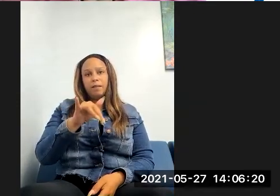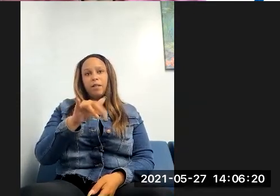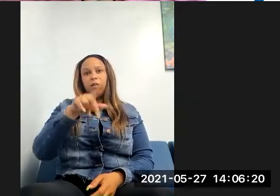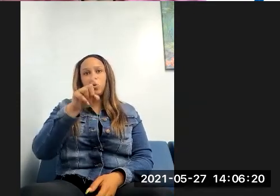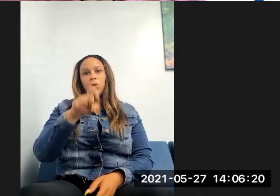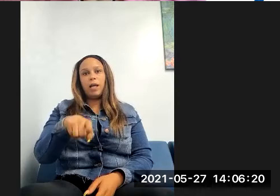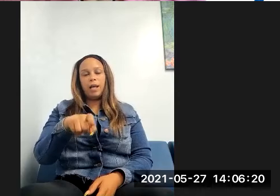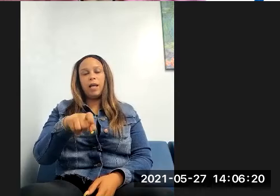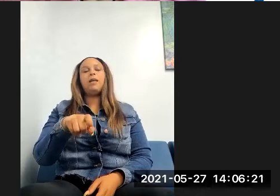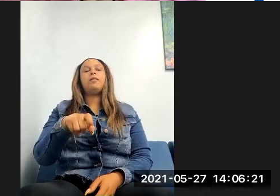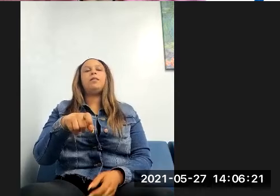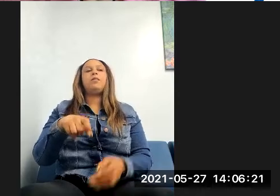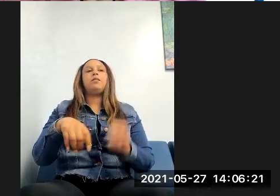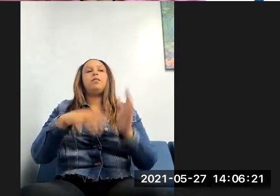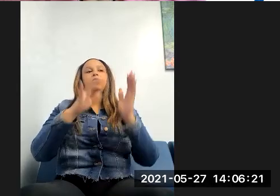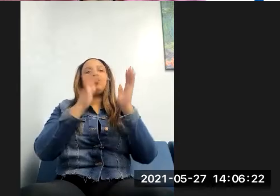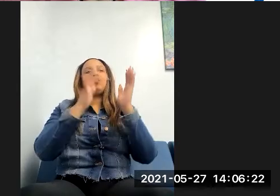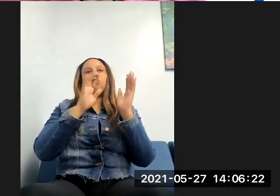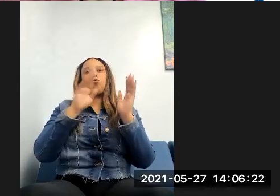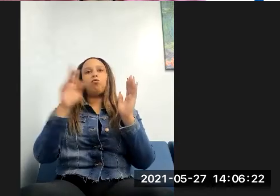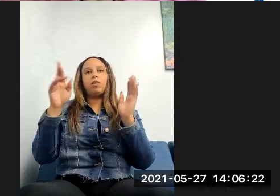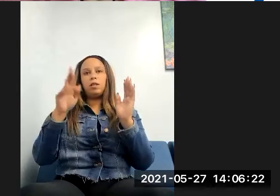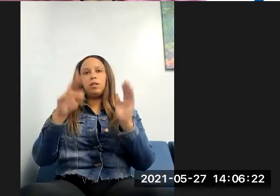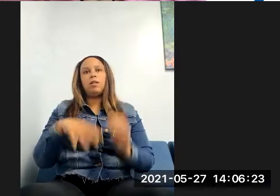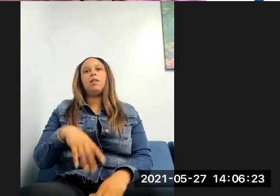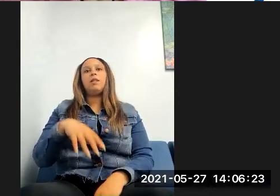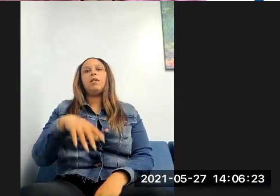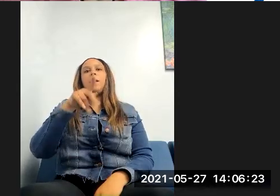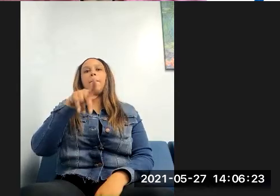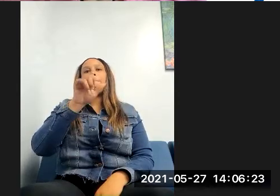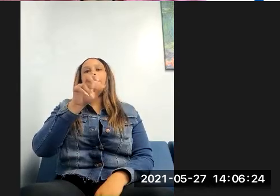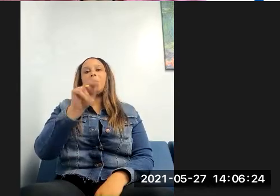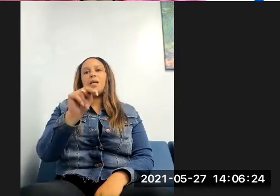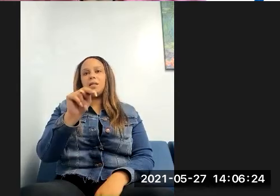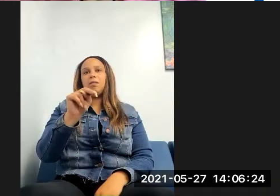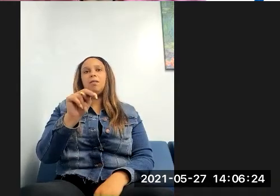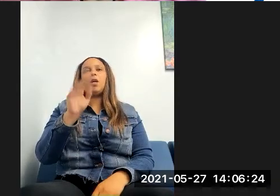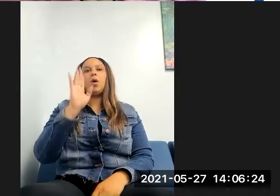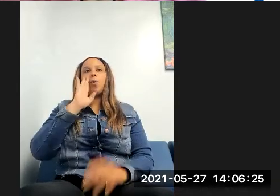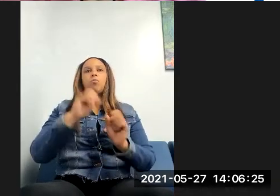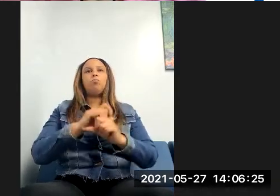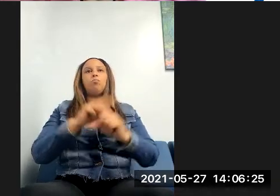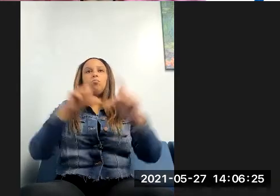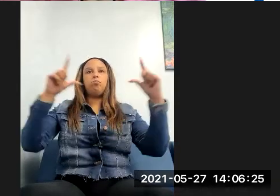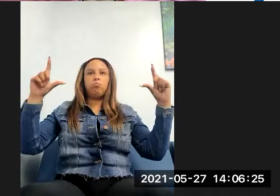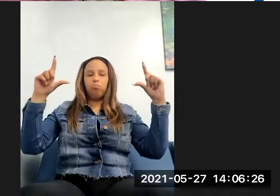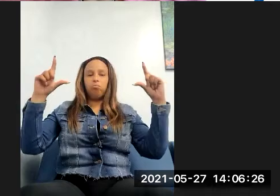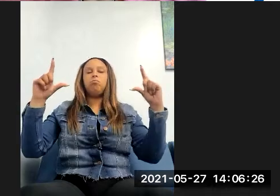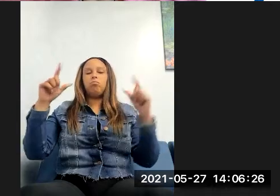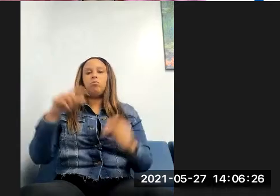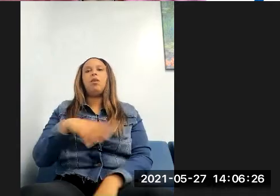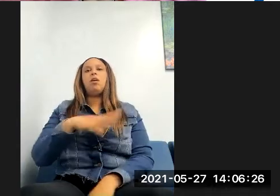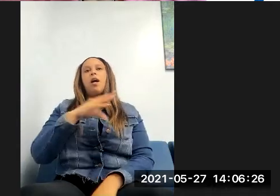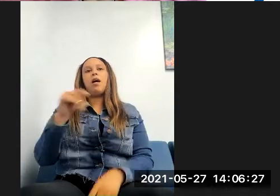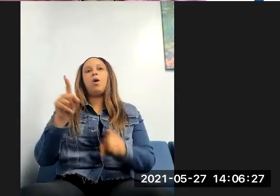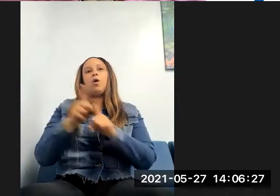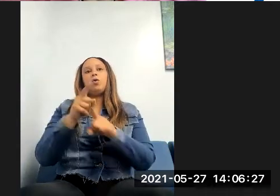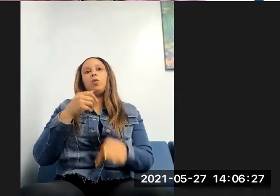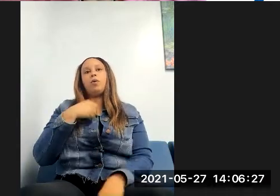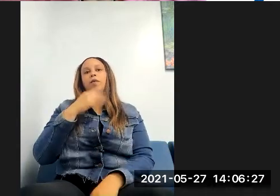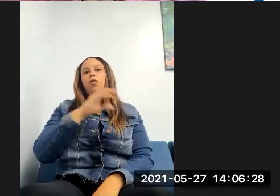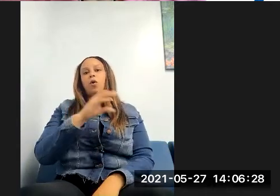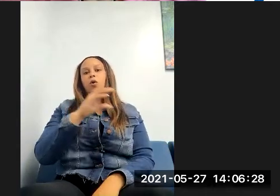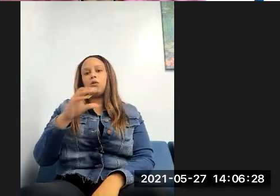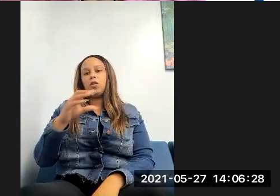can right click on her image and pin her on the screen. We also have closed captioning and